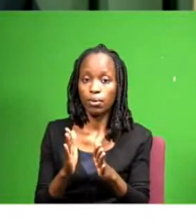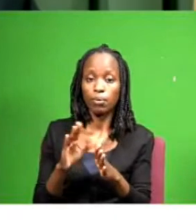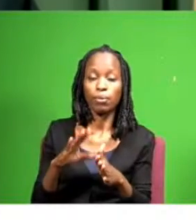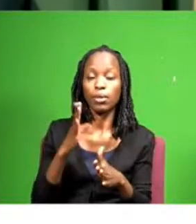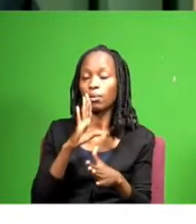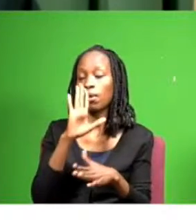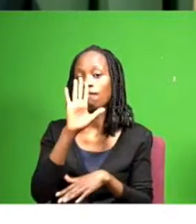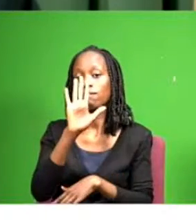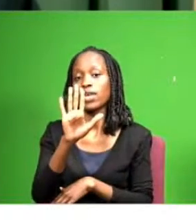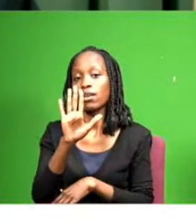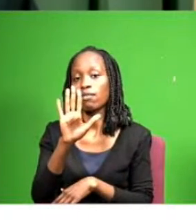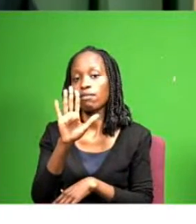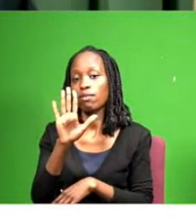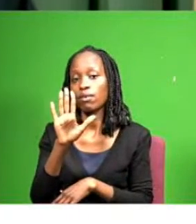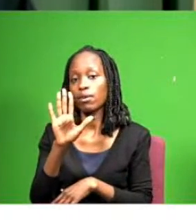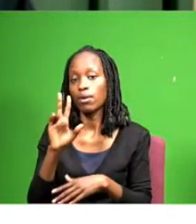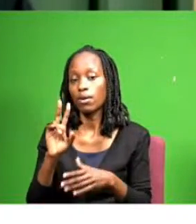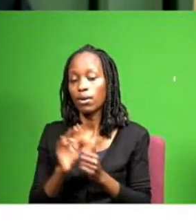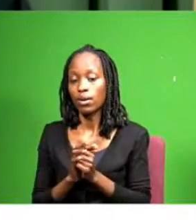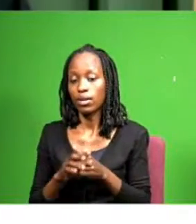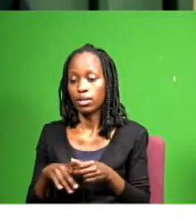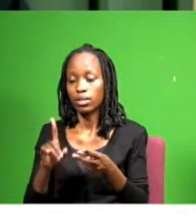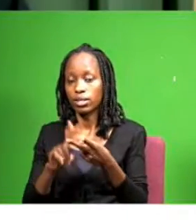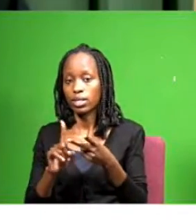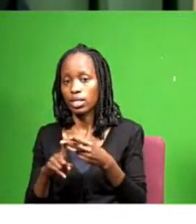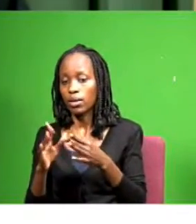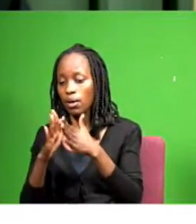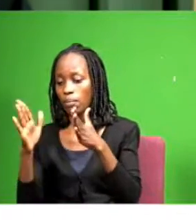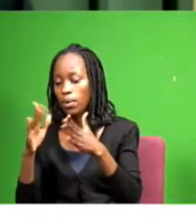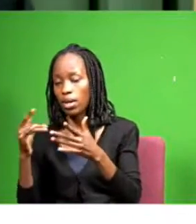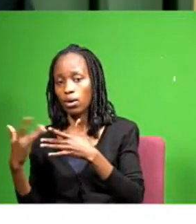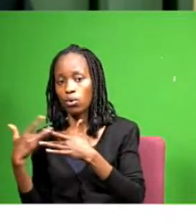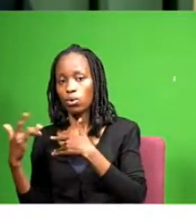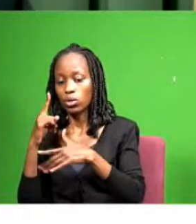5. Number 2, of even greater concern is that